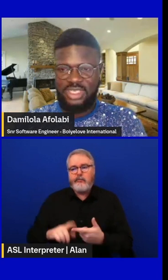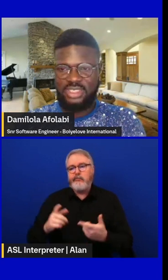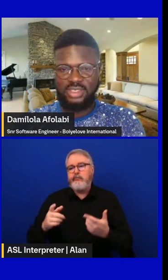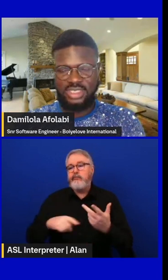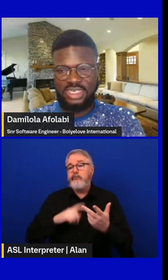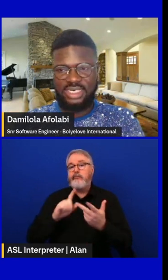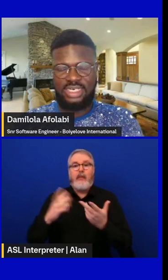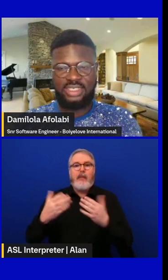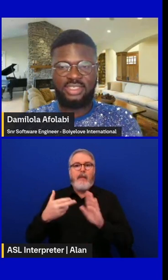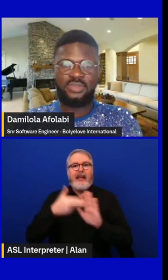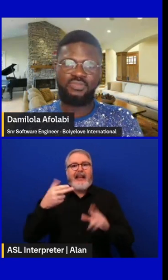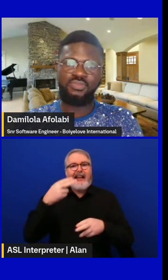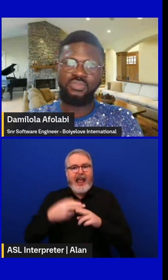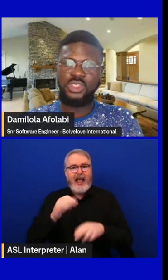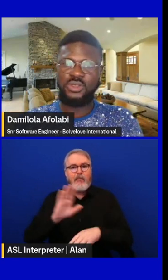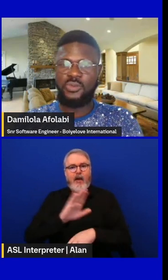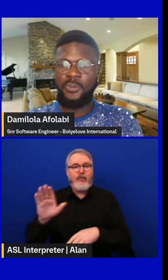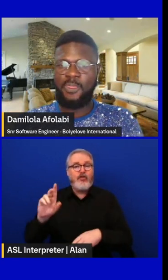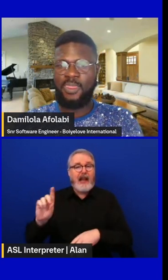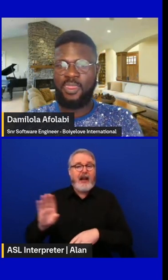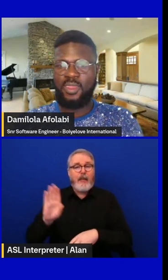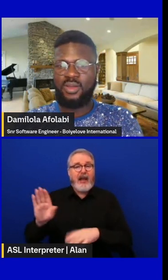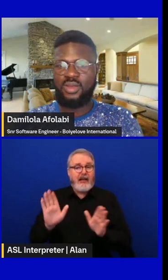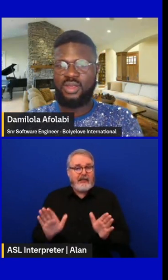your database containers.